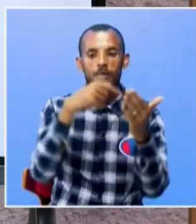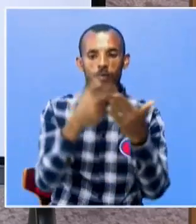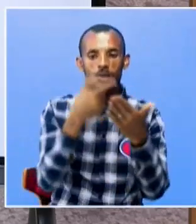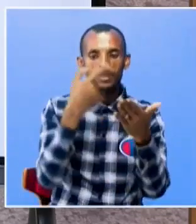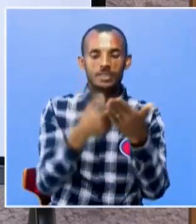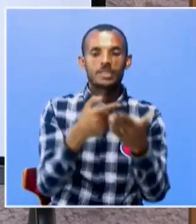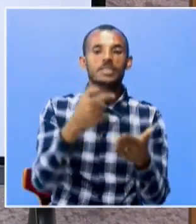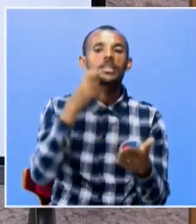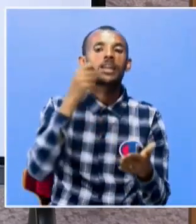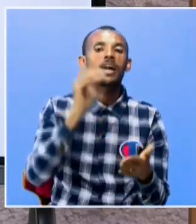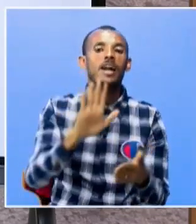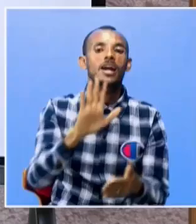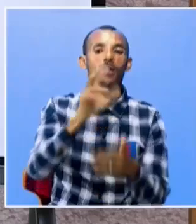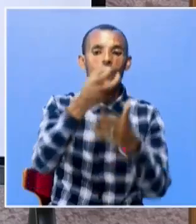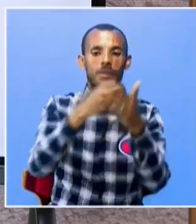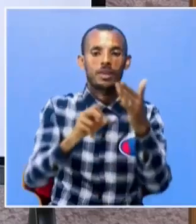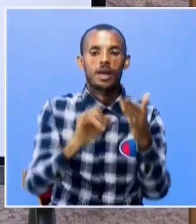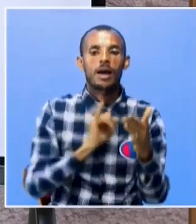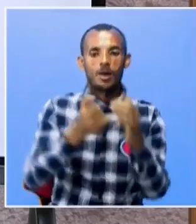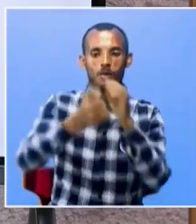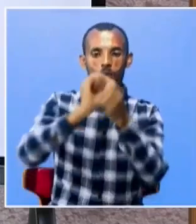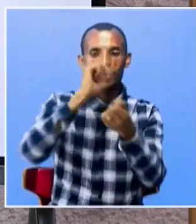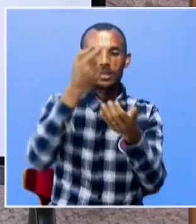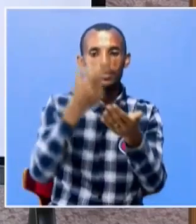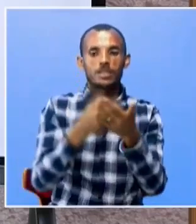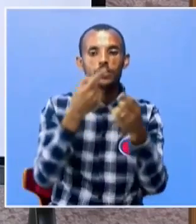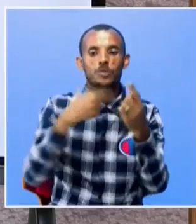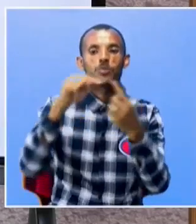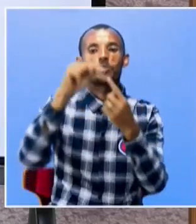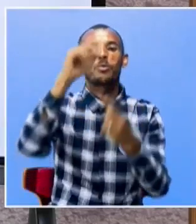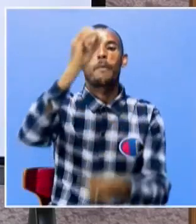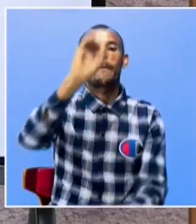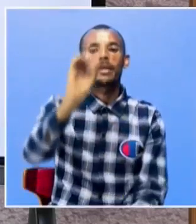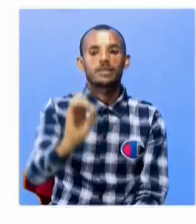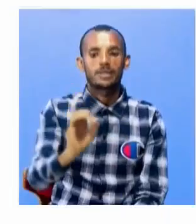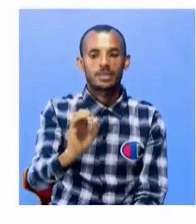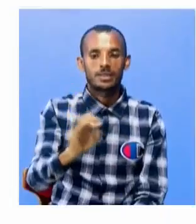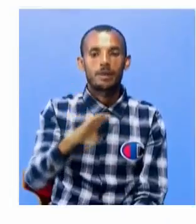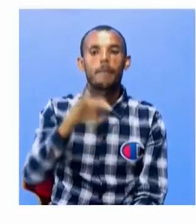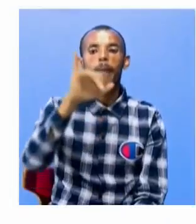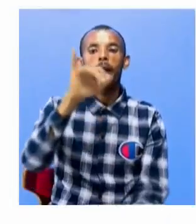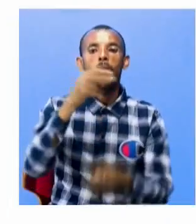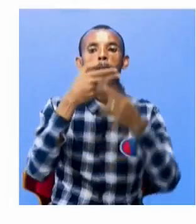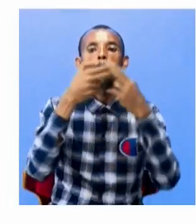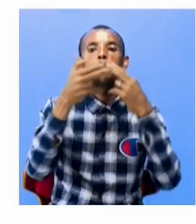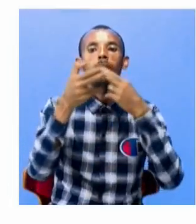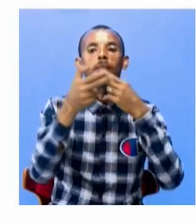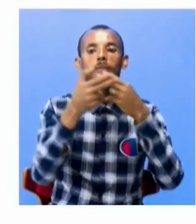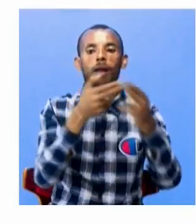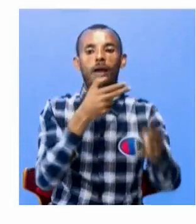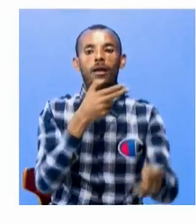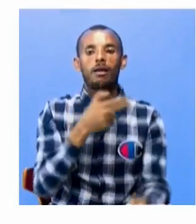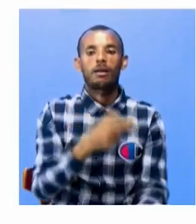her score. I can convert this into percent by multiplying